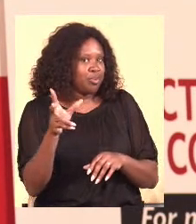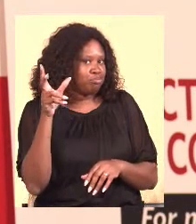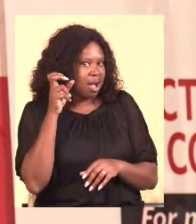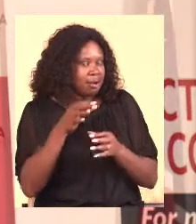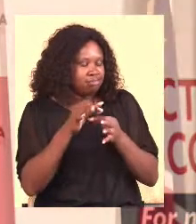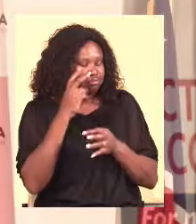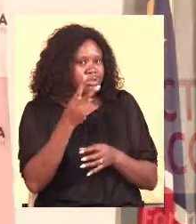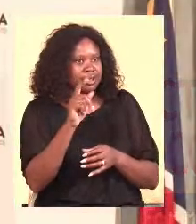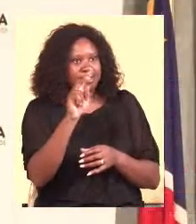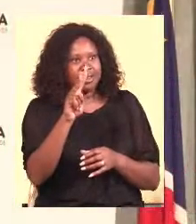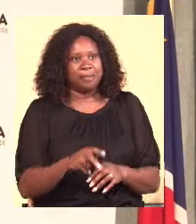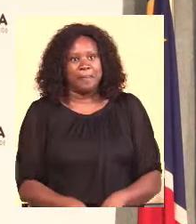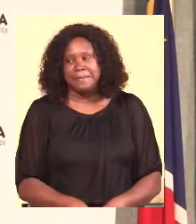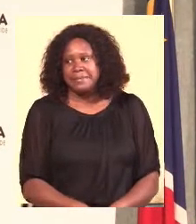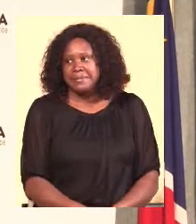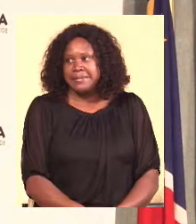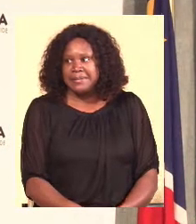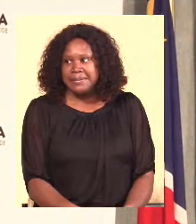tomorrow.